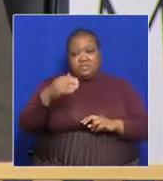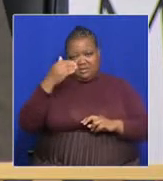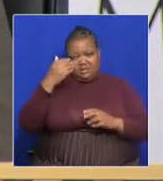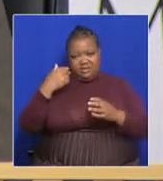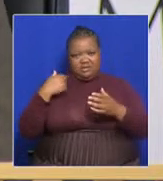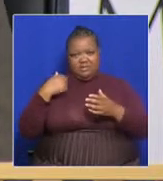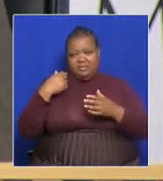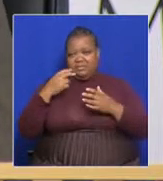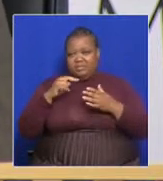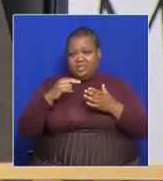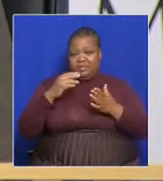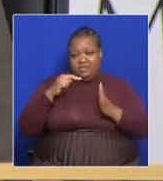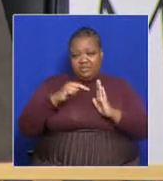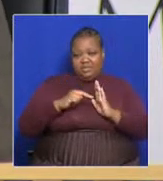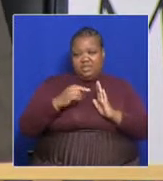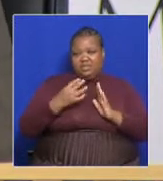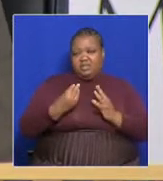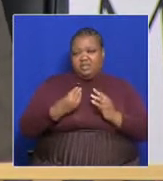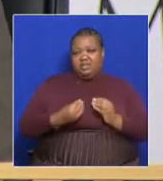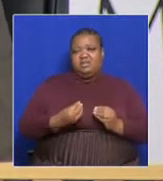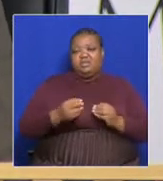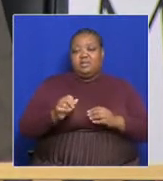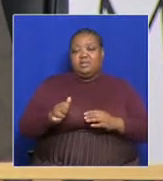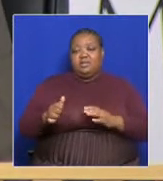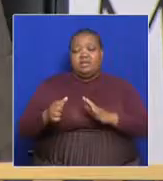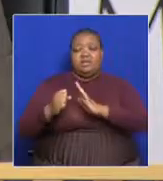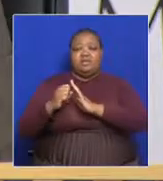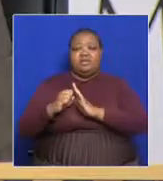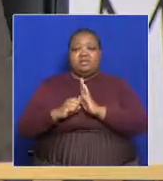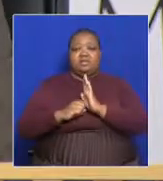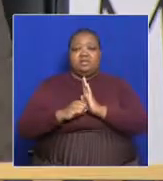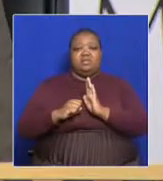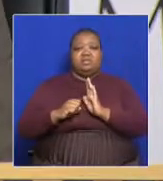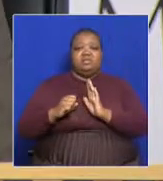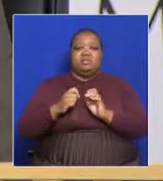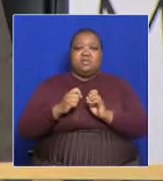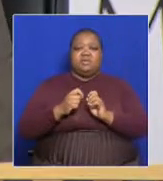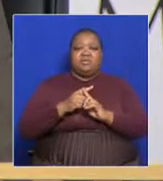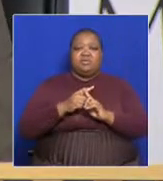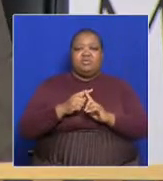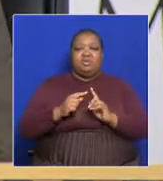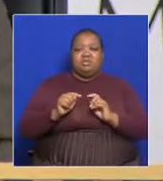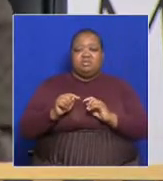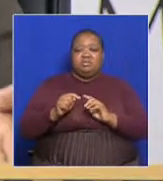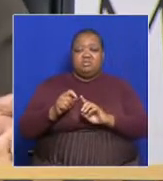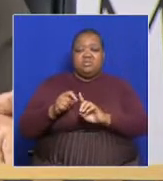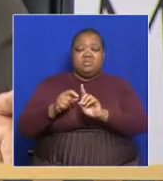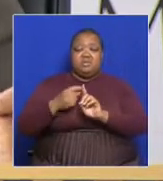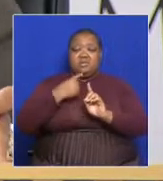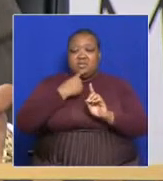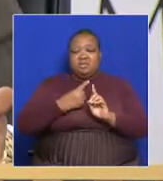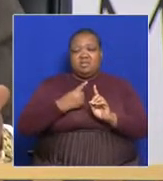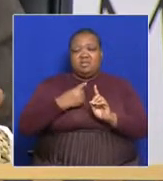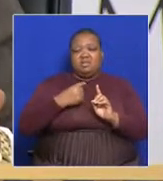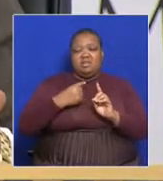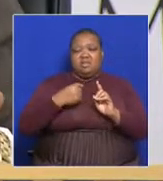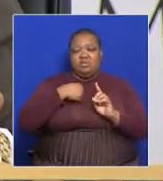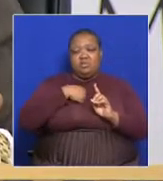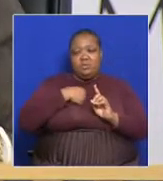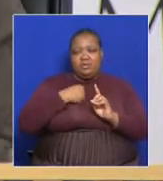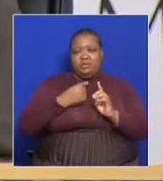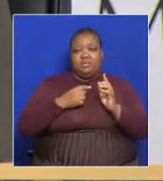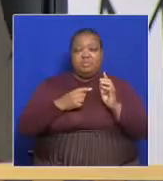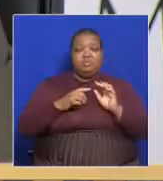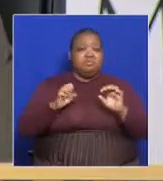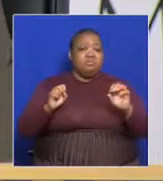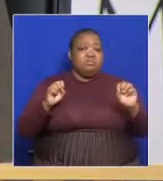take another statement that's contradicting what this individual said to me. And maybe for the record, we can read his statement